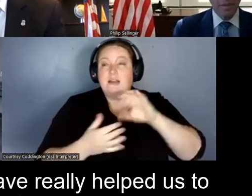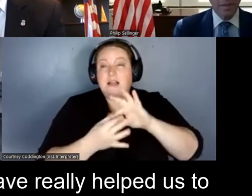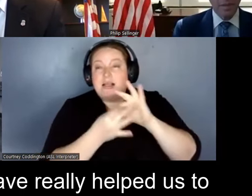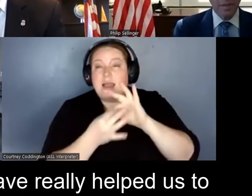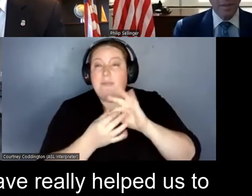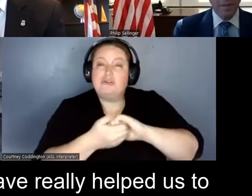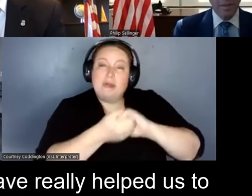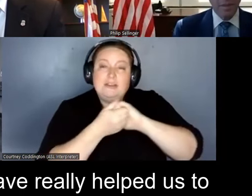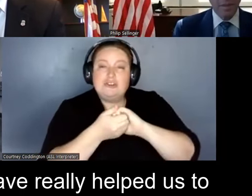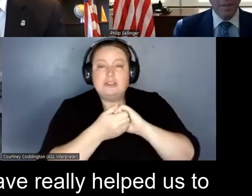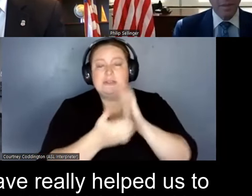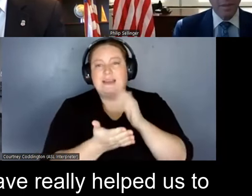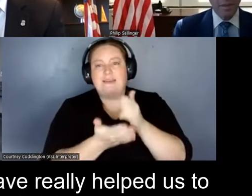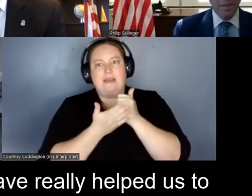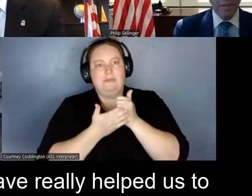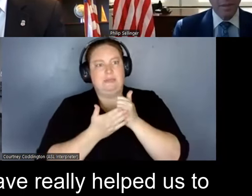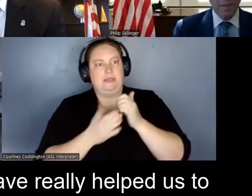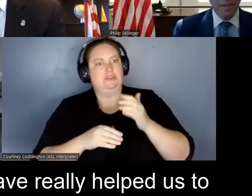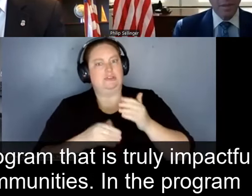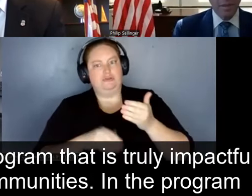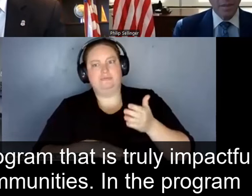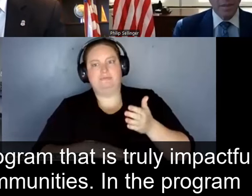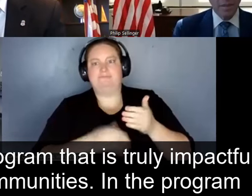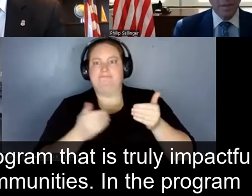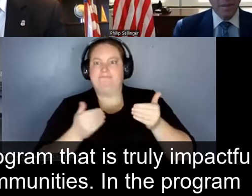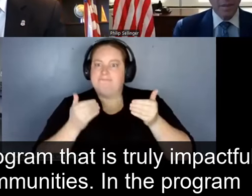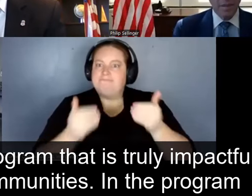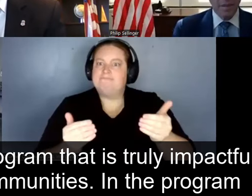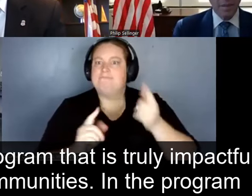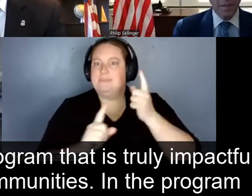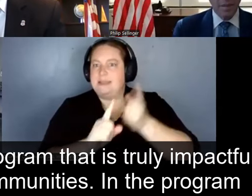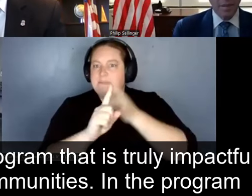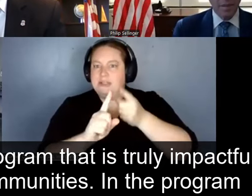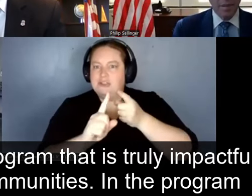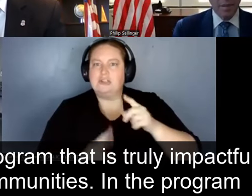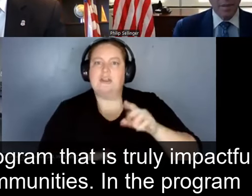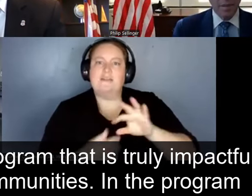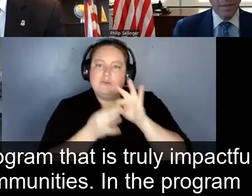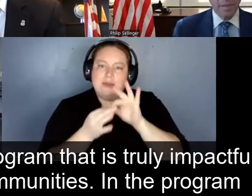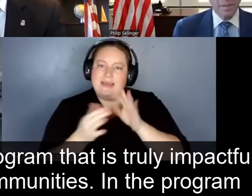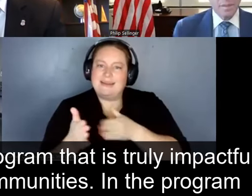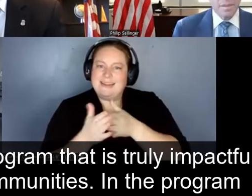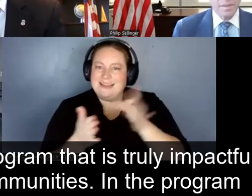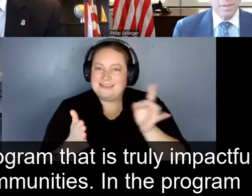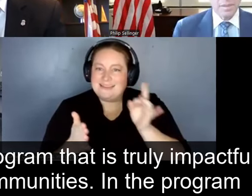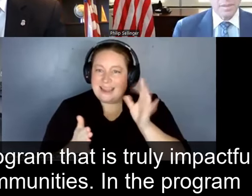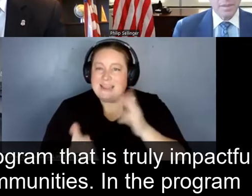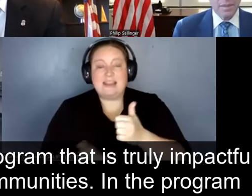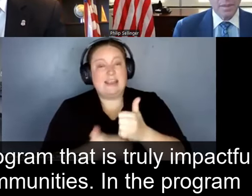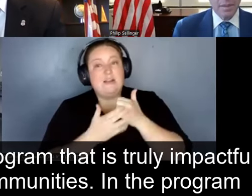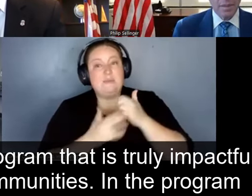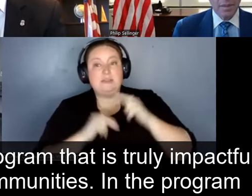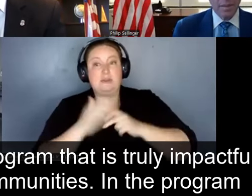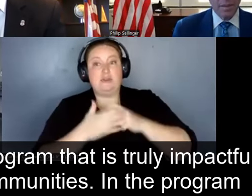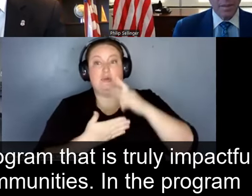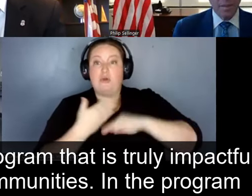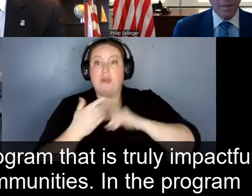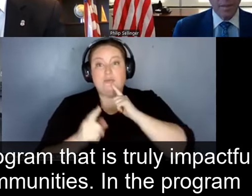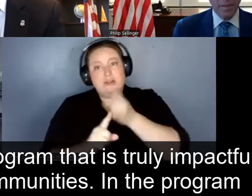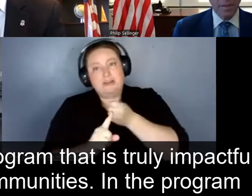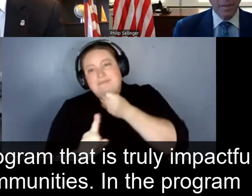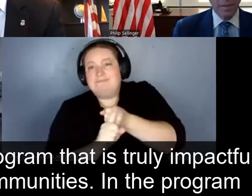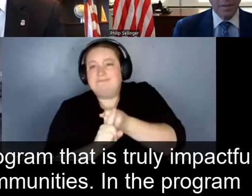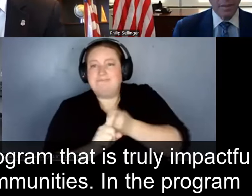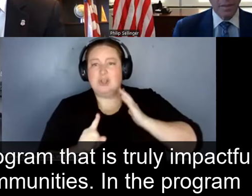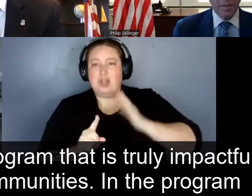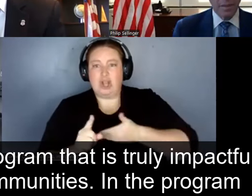us to advance the mission of United Against Hate and helped us to build a program that's truly impactful in our respective